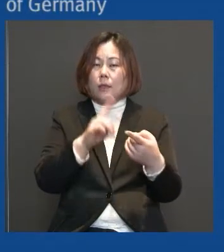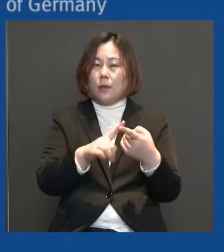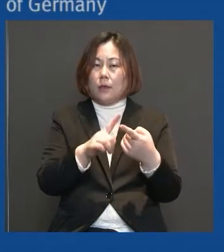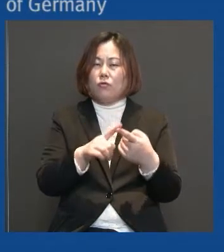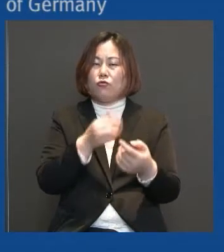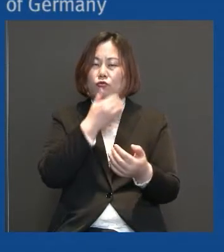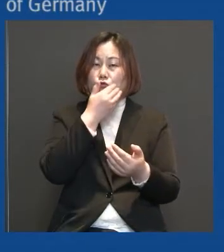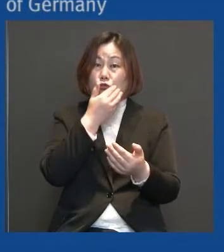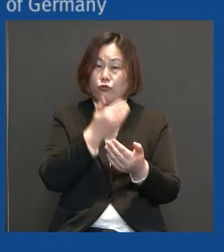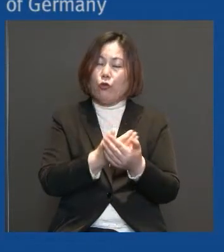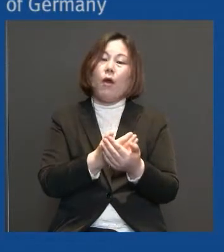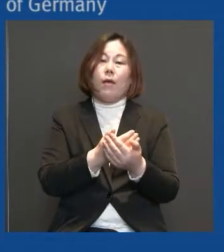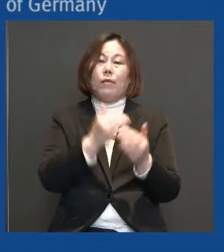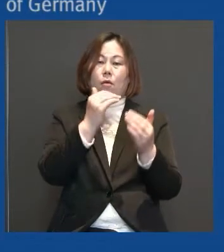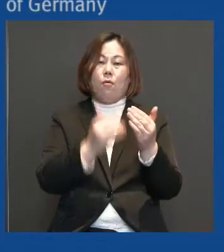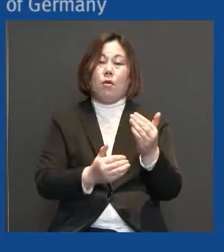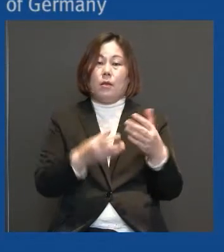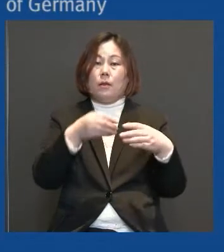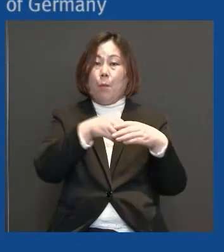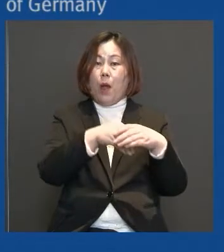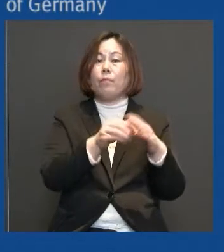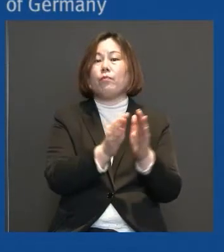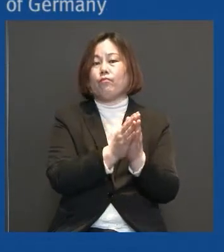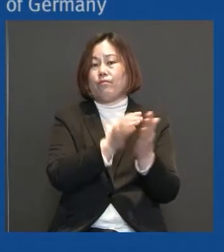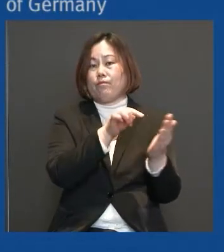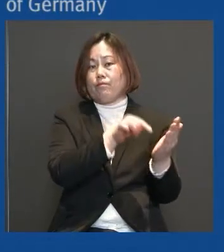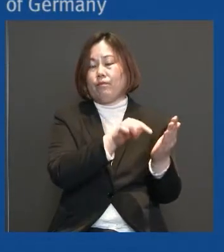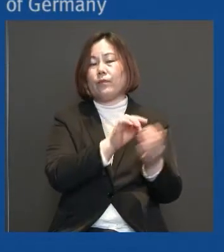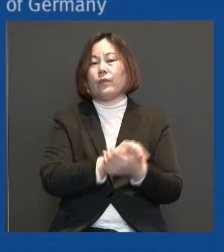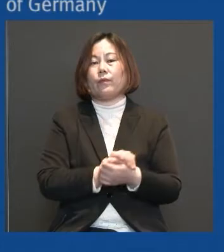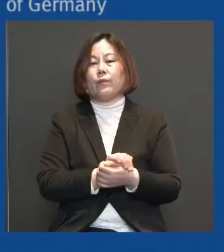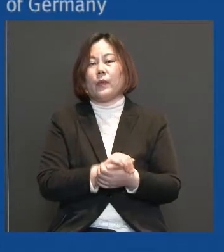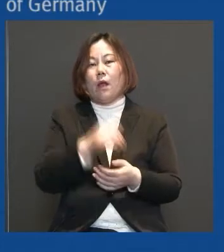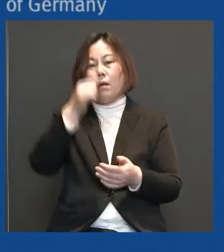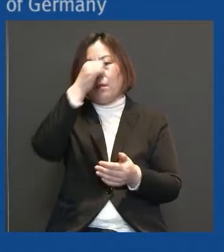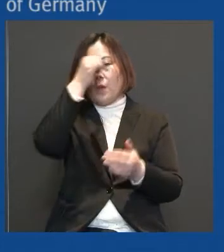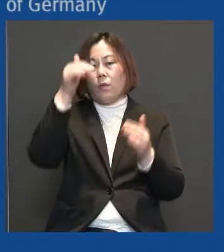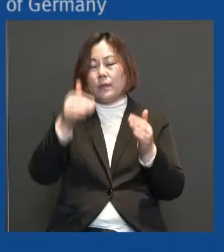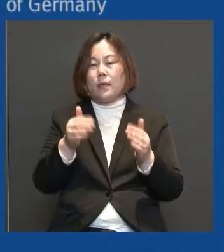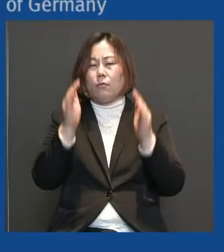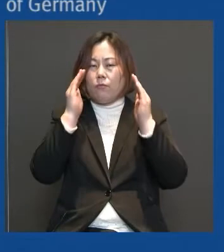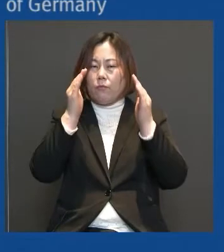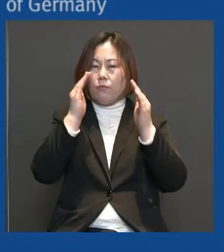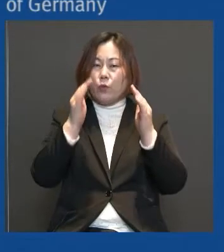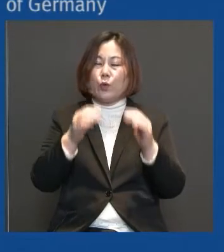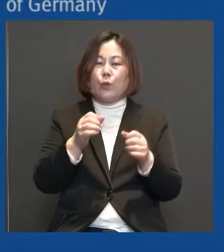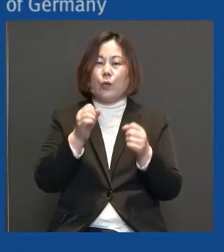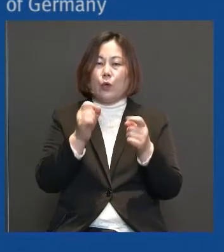states commit themselves to promoting lifelong learning opportunities.